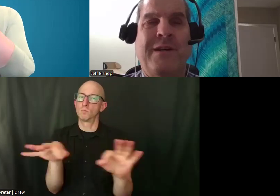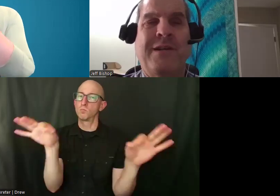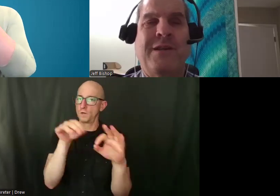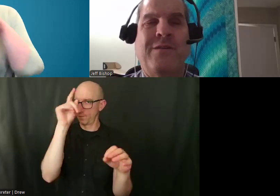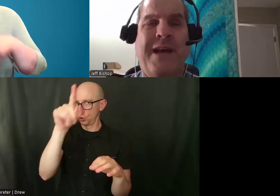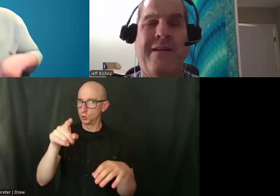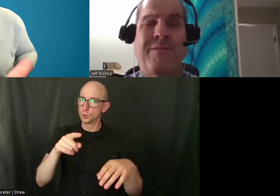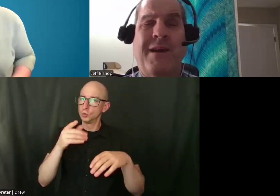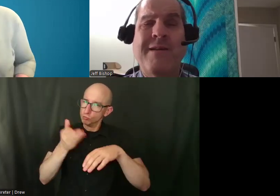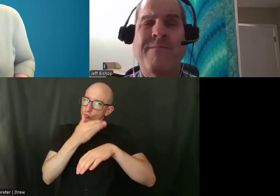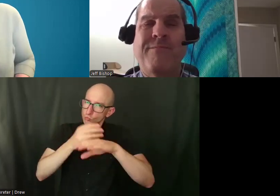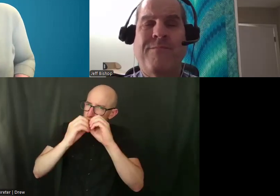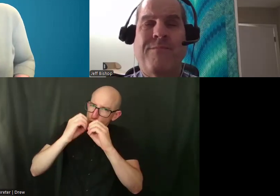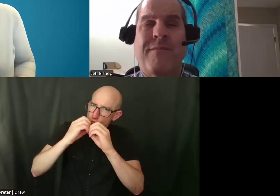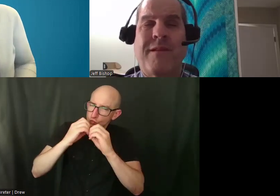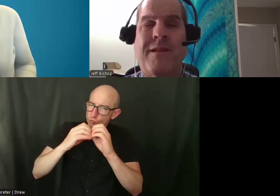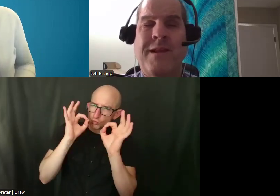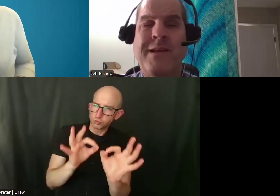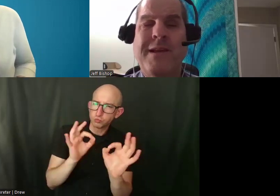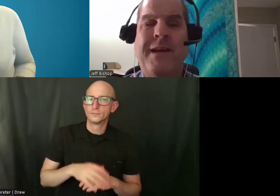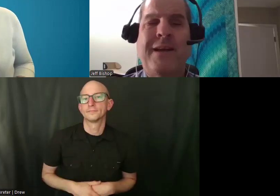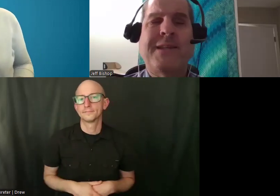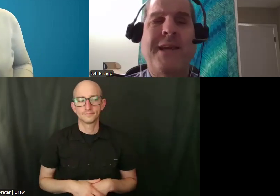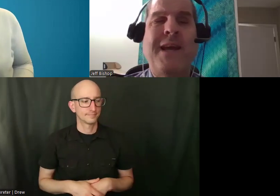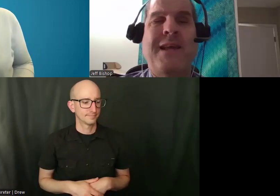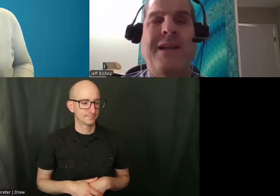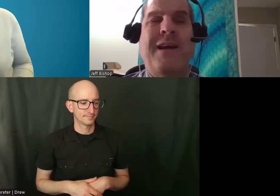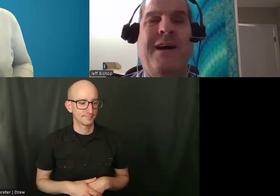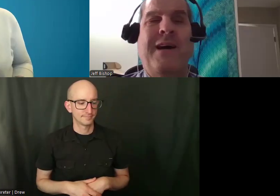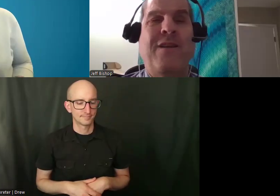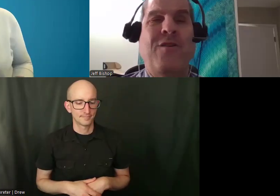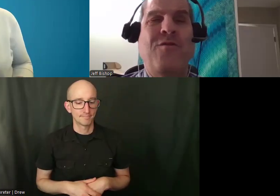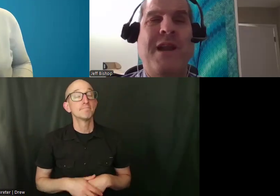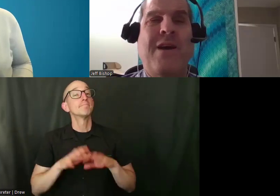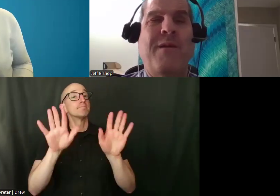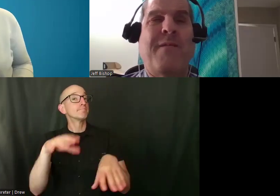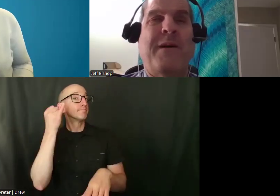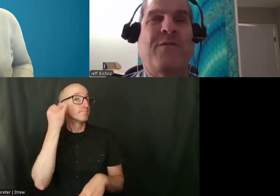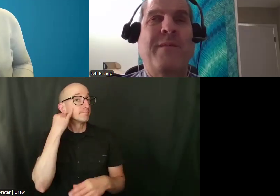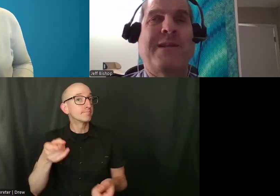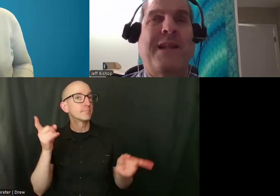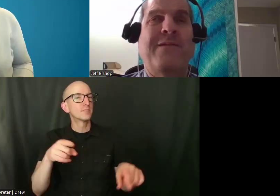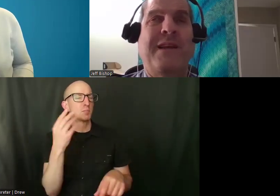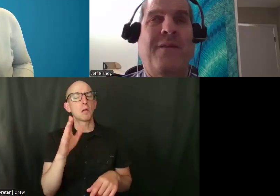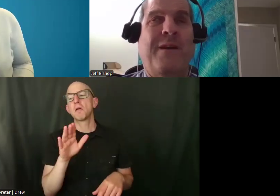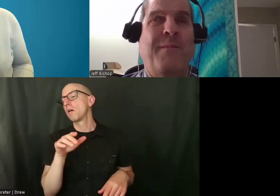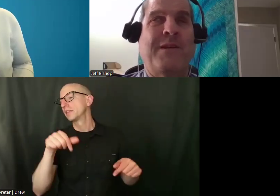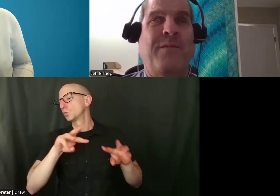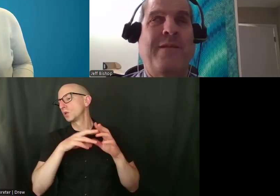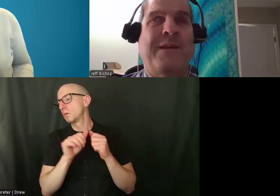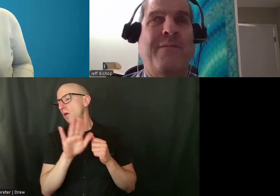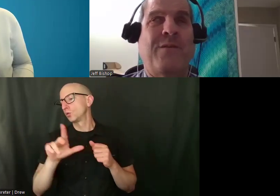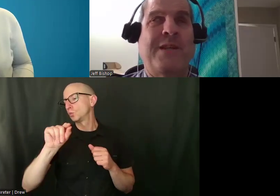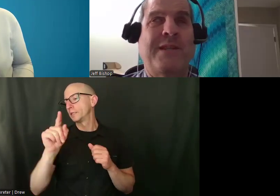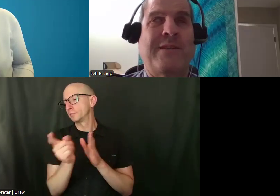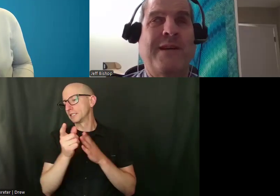to do that. Okay. Now, let's say that we have about 20 minutes left, and I want to make sure we